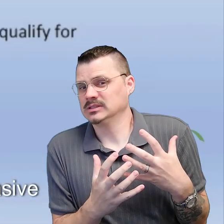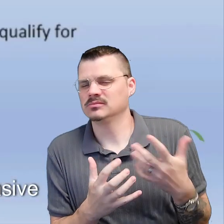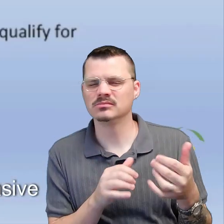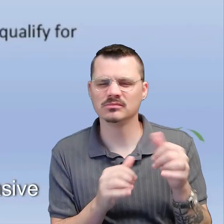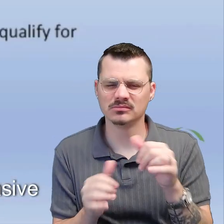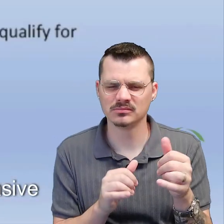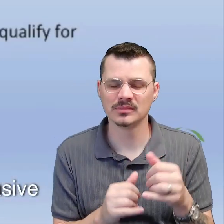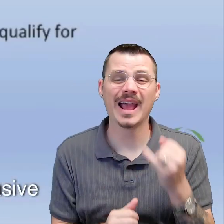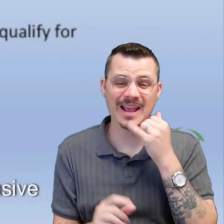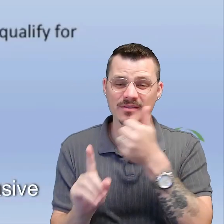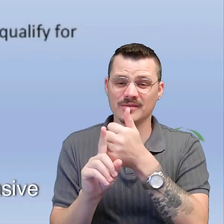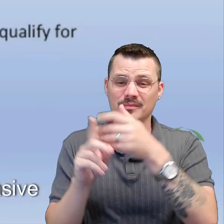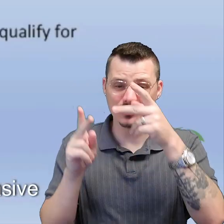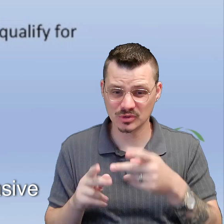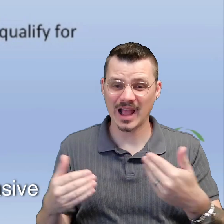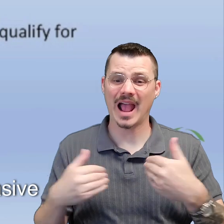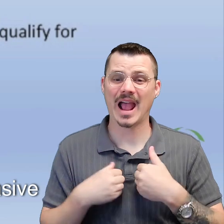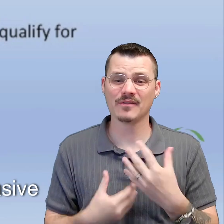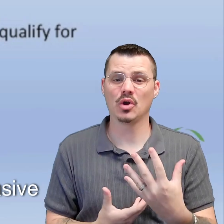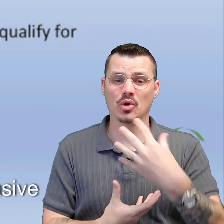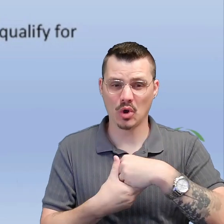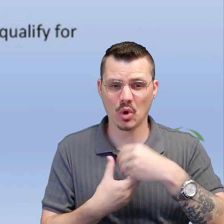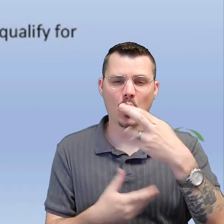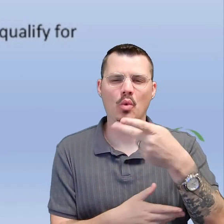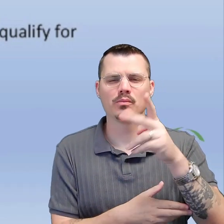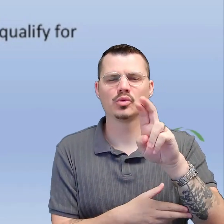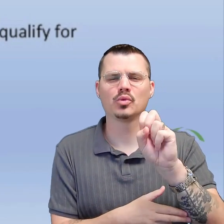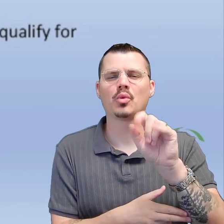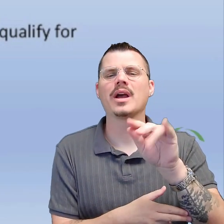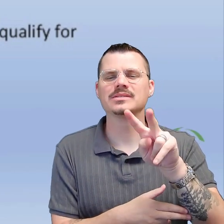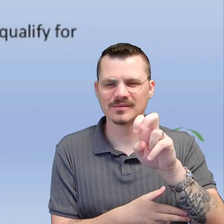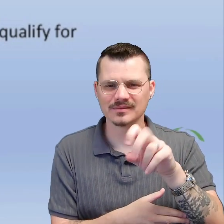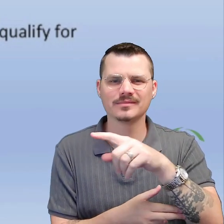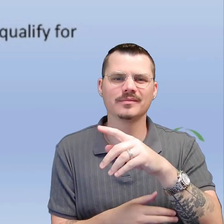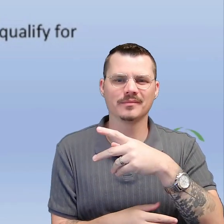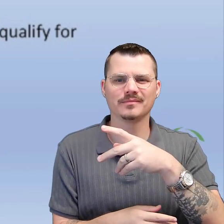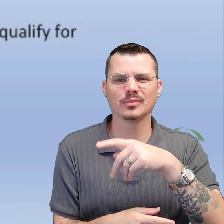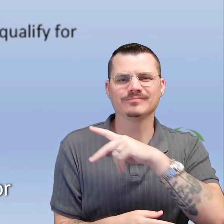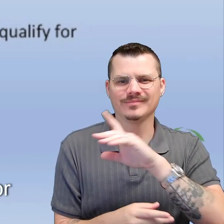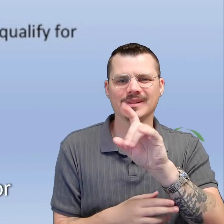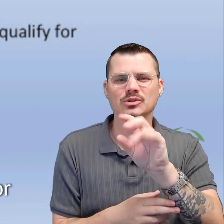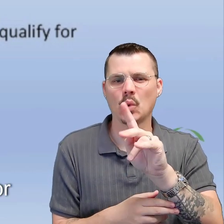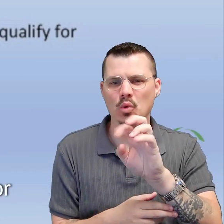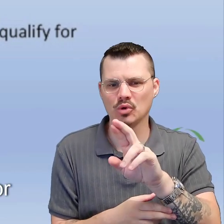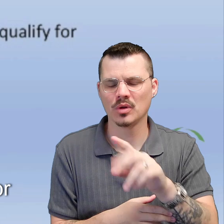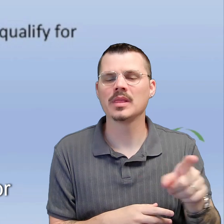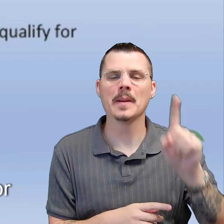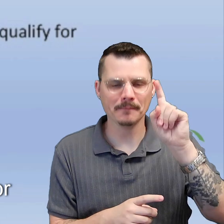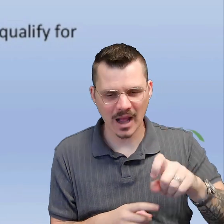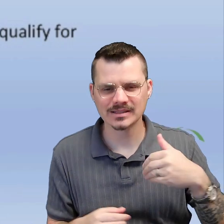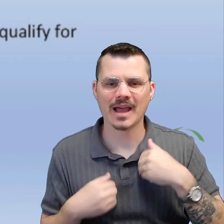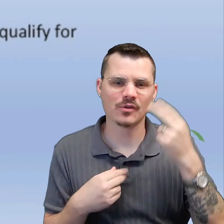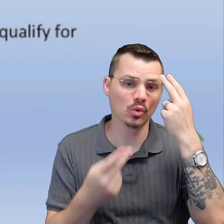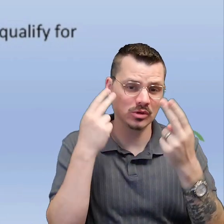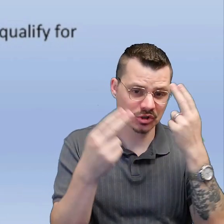If the person also has autism or pervasive developmental disorder, they have to have hallucinations